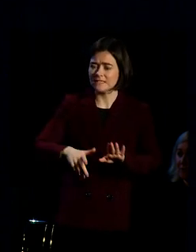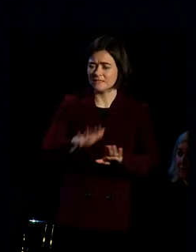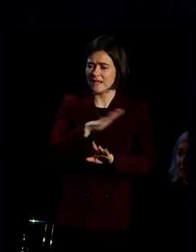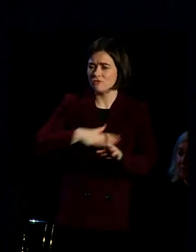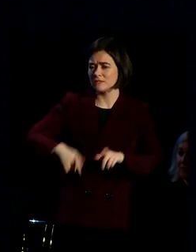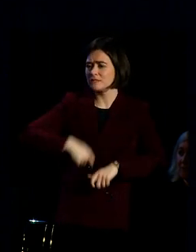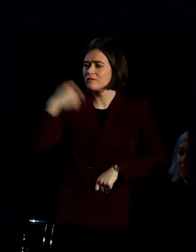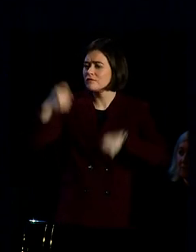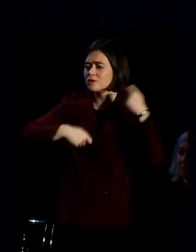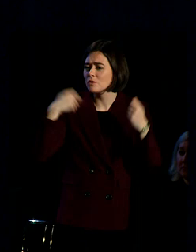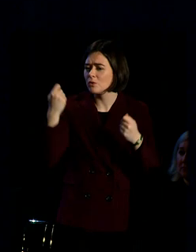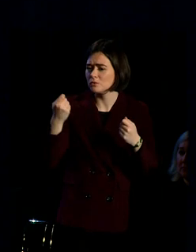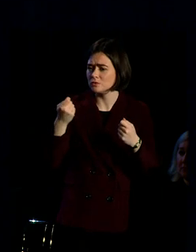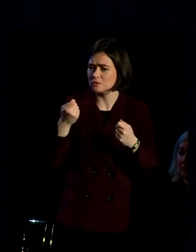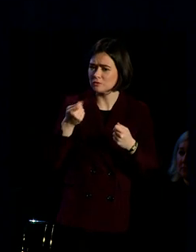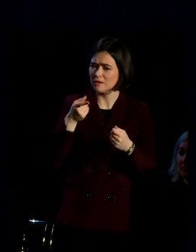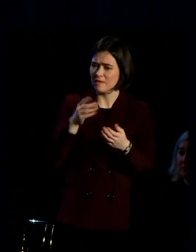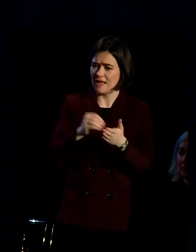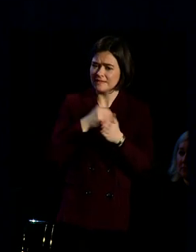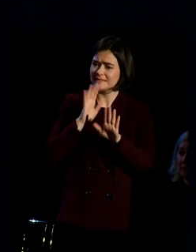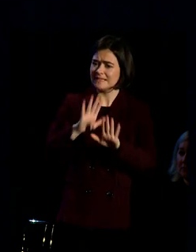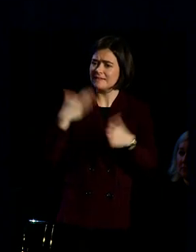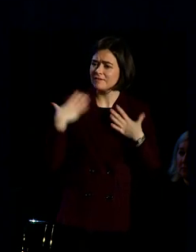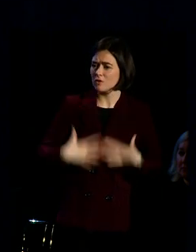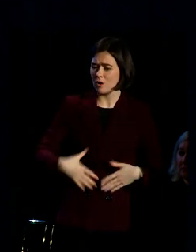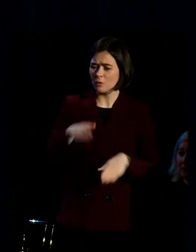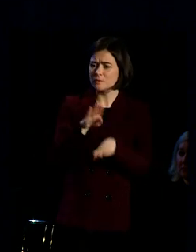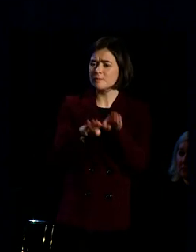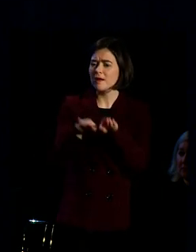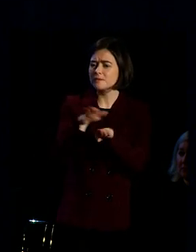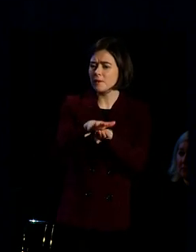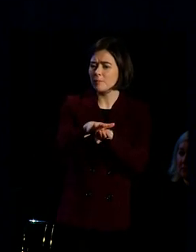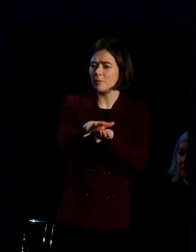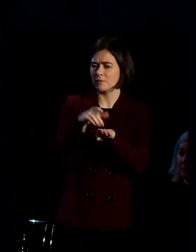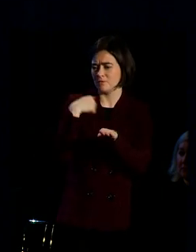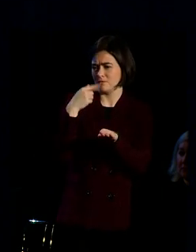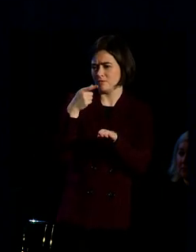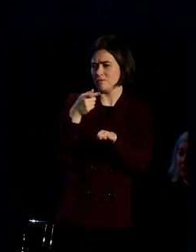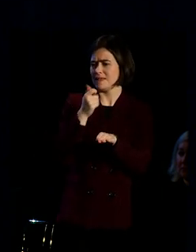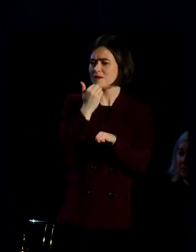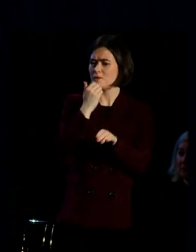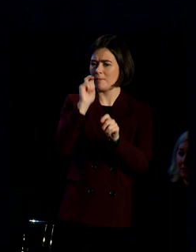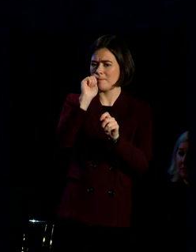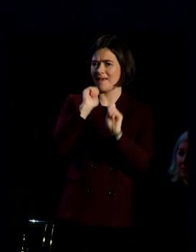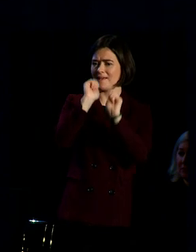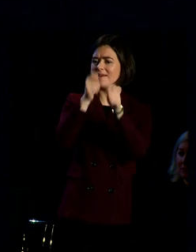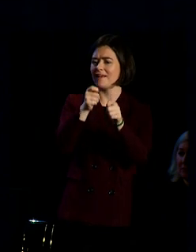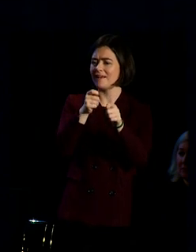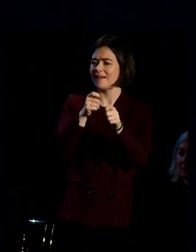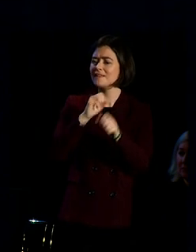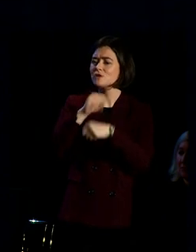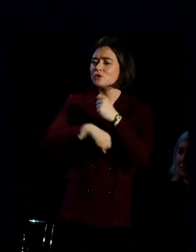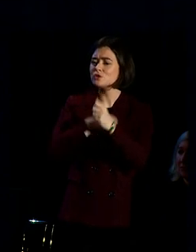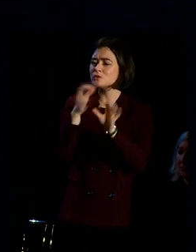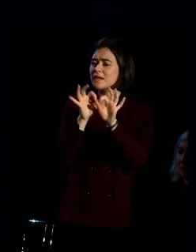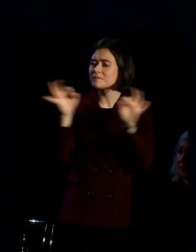areas where they were told to leave their clothes neatly on the numbered pegs and to tie their shoes together to